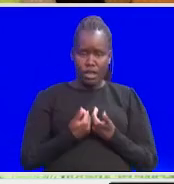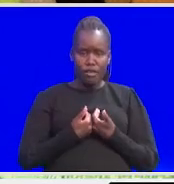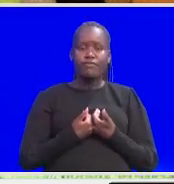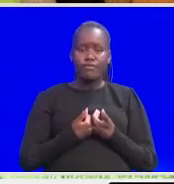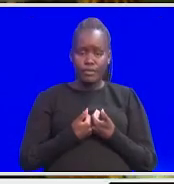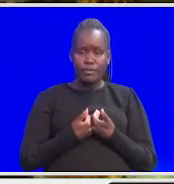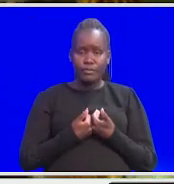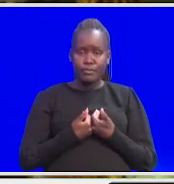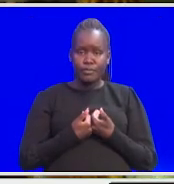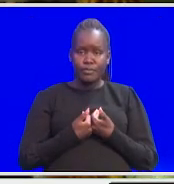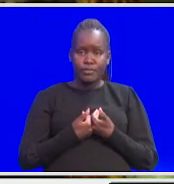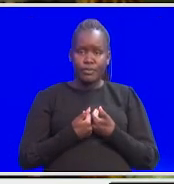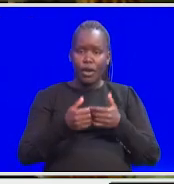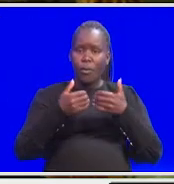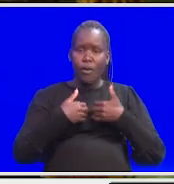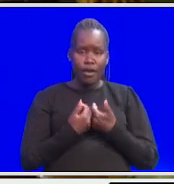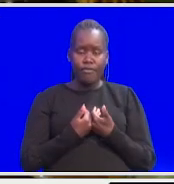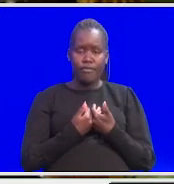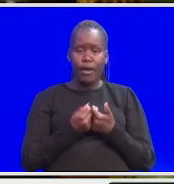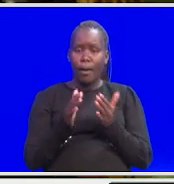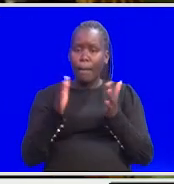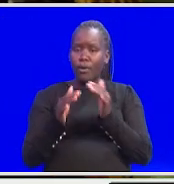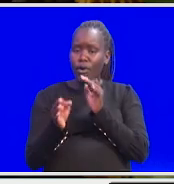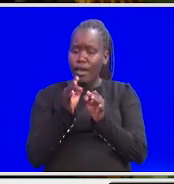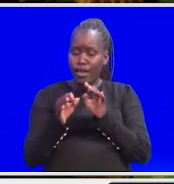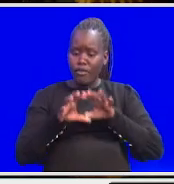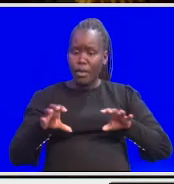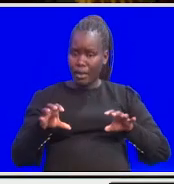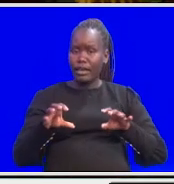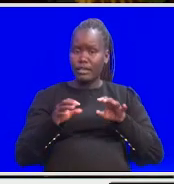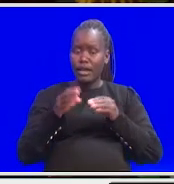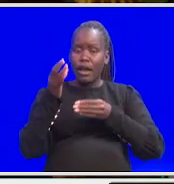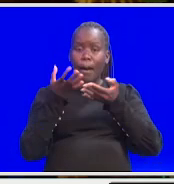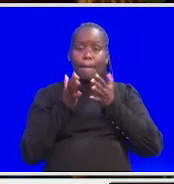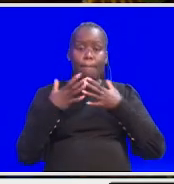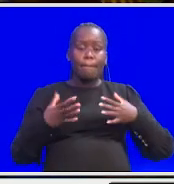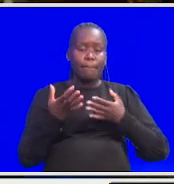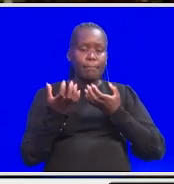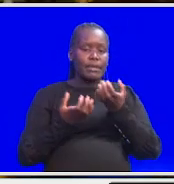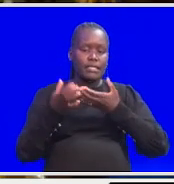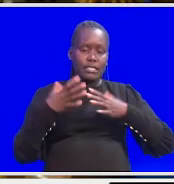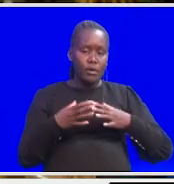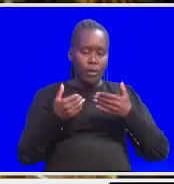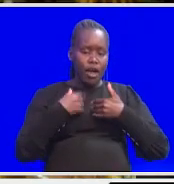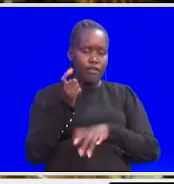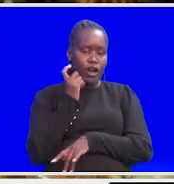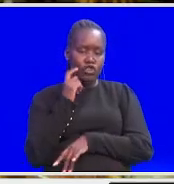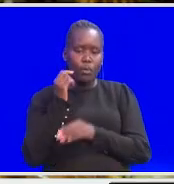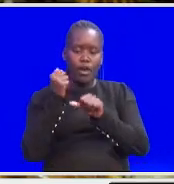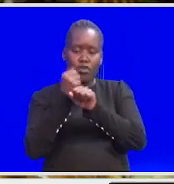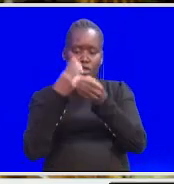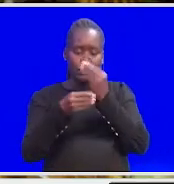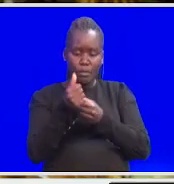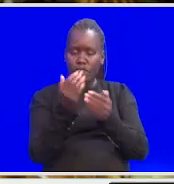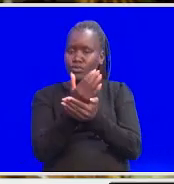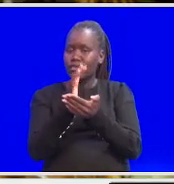days. There is hope that if the Marikiti traders do come here, set up shop and give supplies to some of the traders who